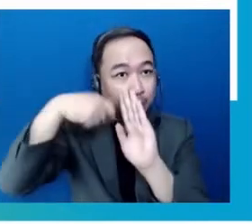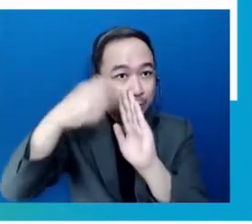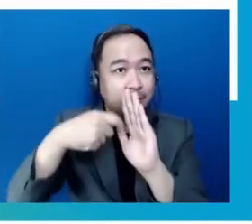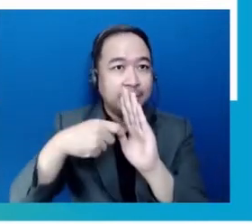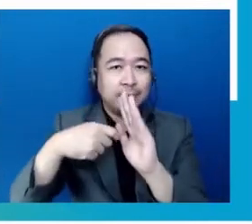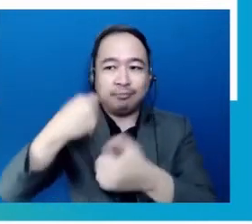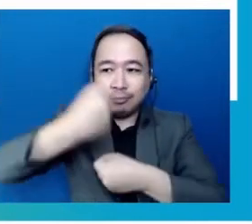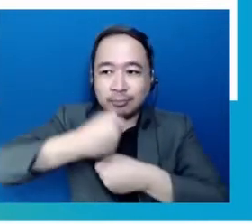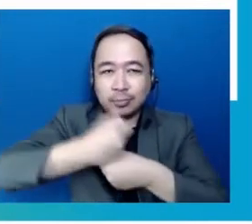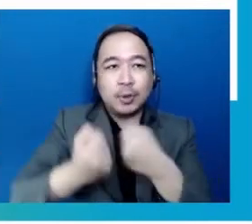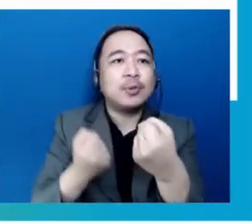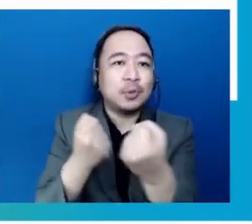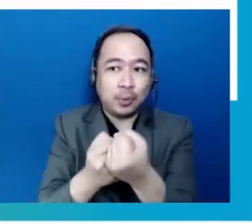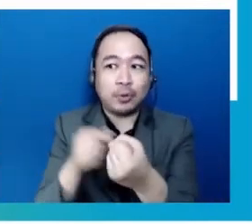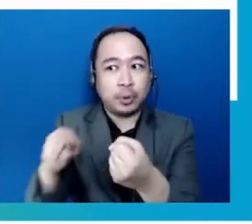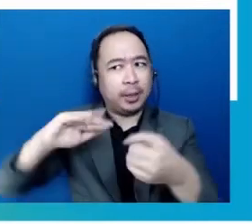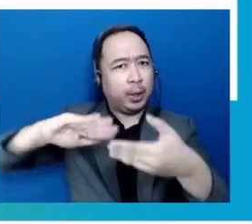affected by the pandemic.